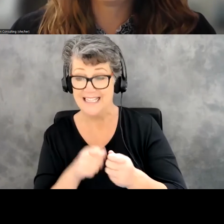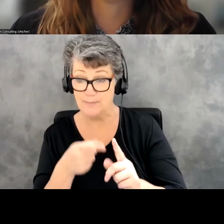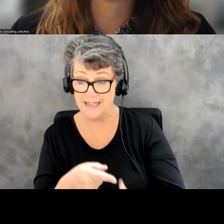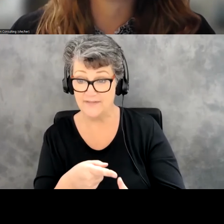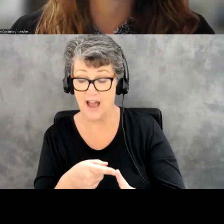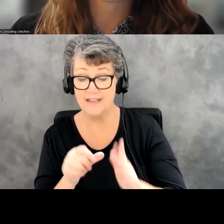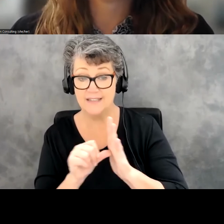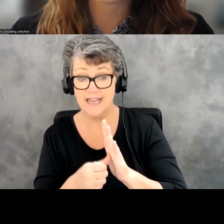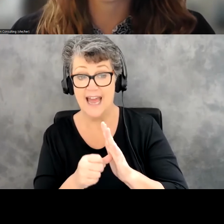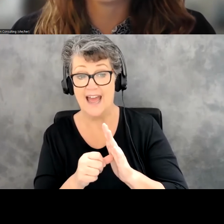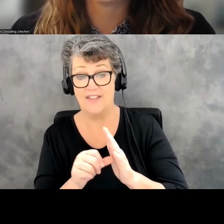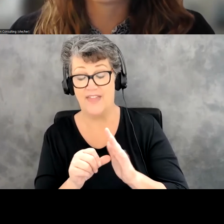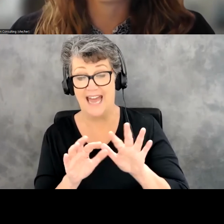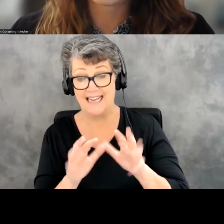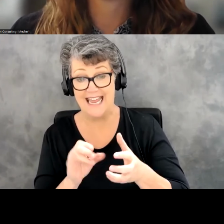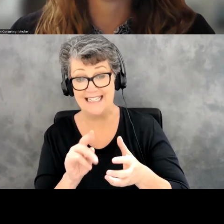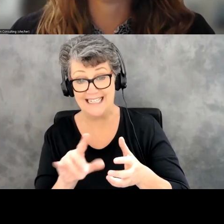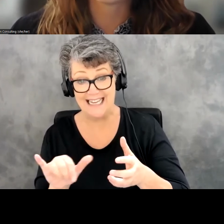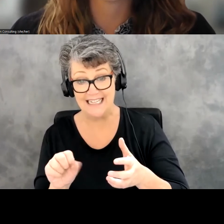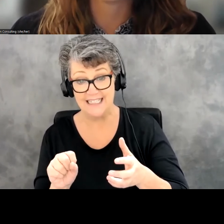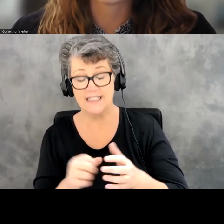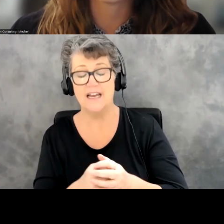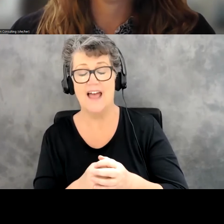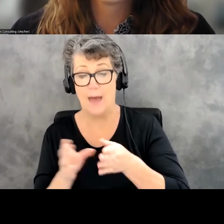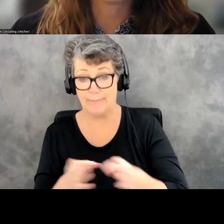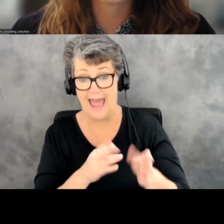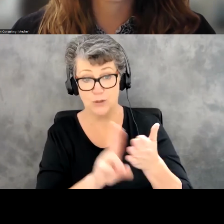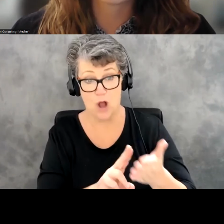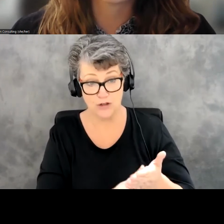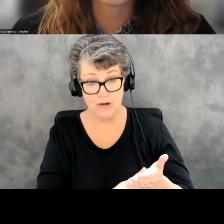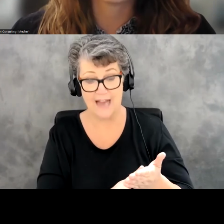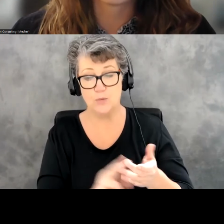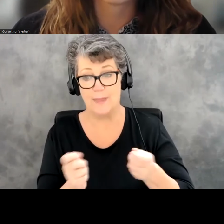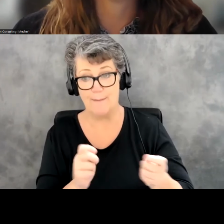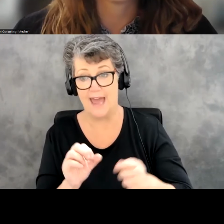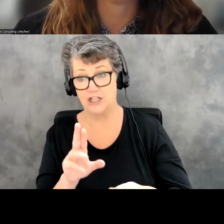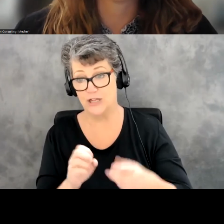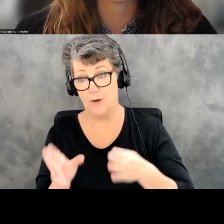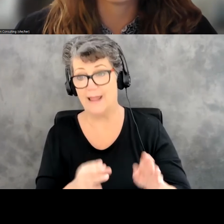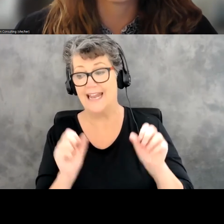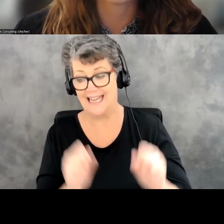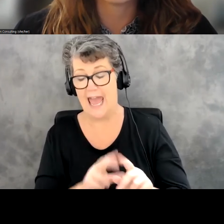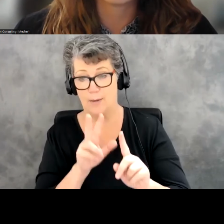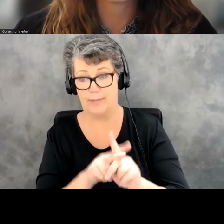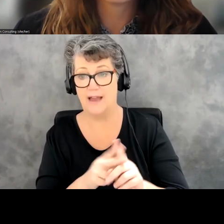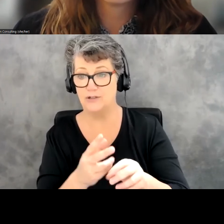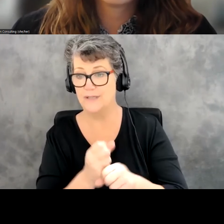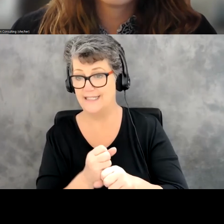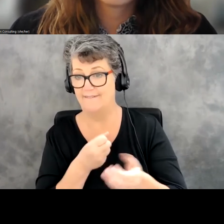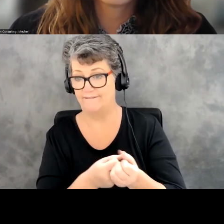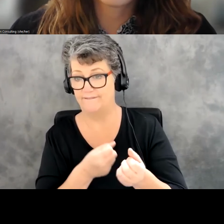entities that are contracted or plan to contract with a managed care plan can apply to receive this